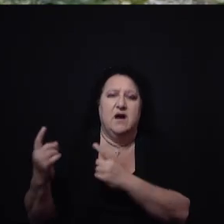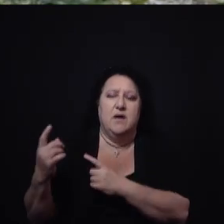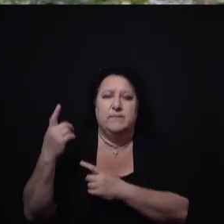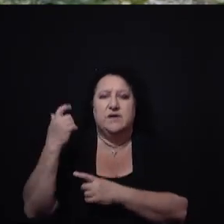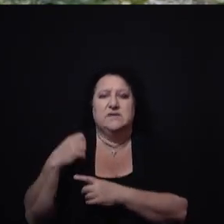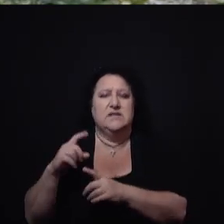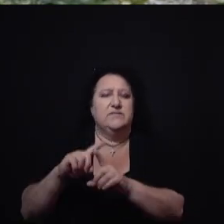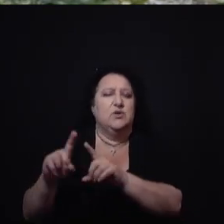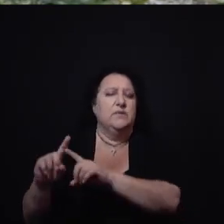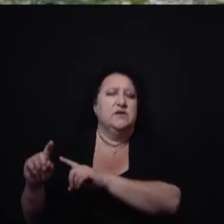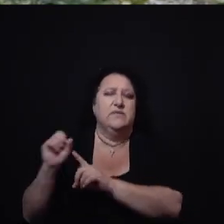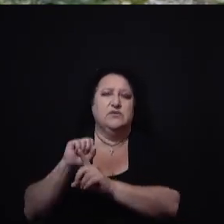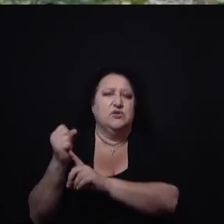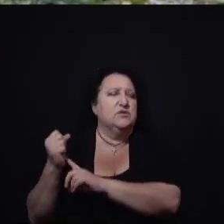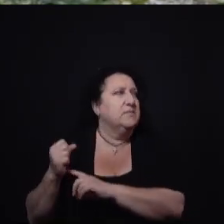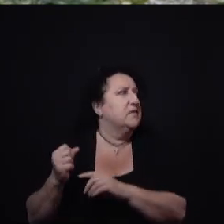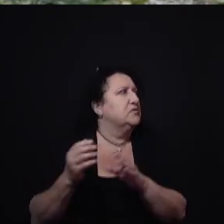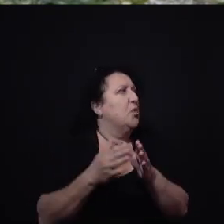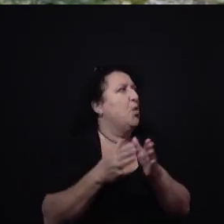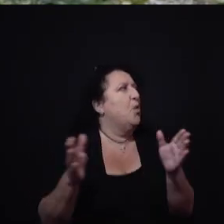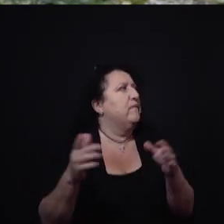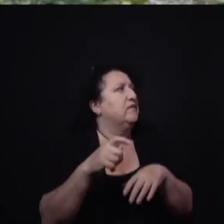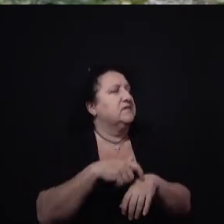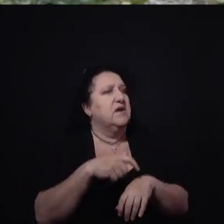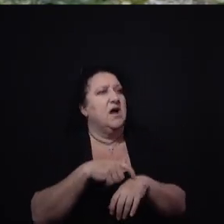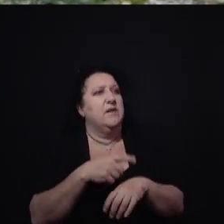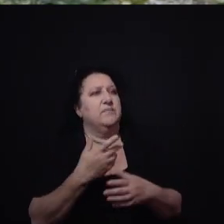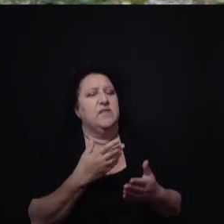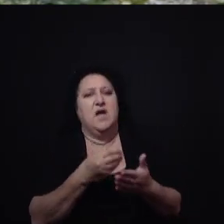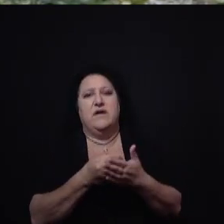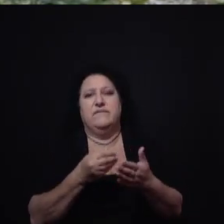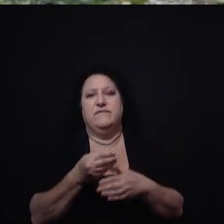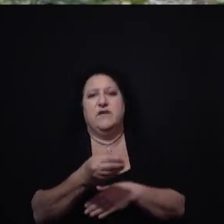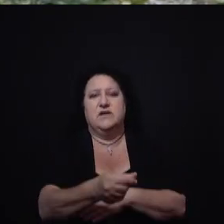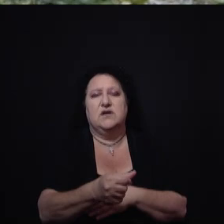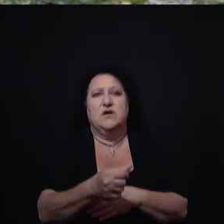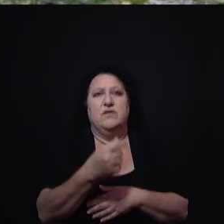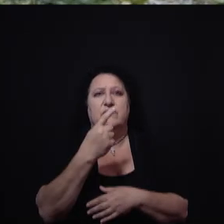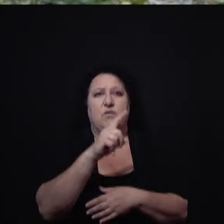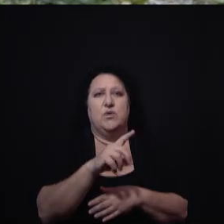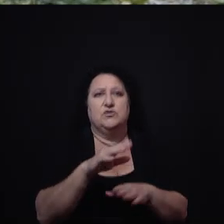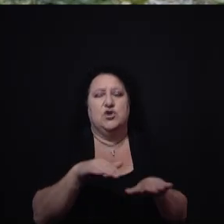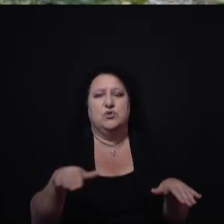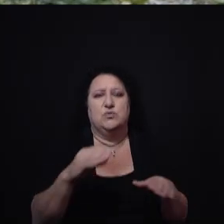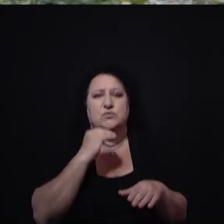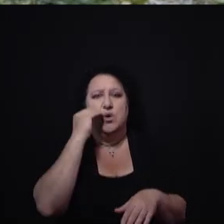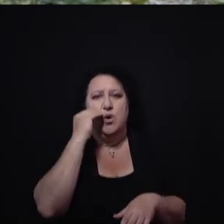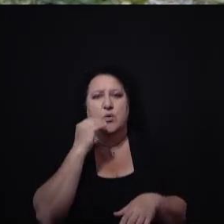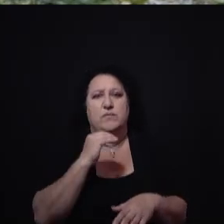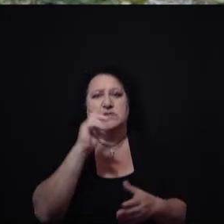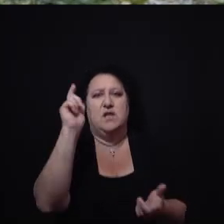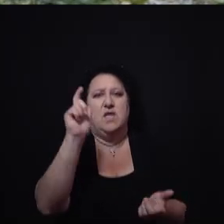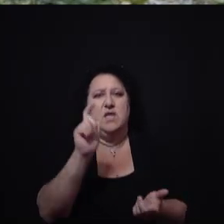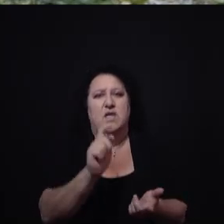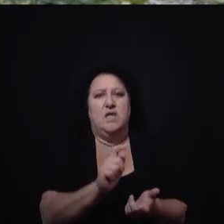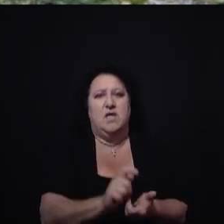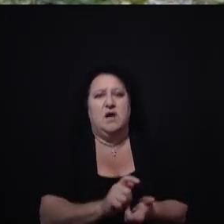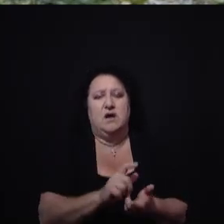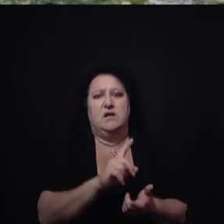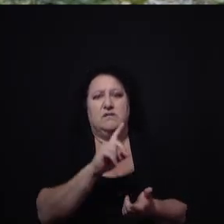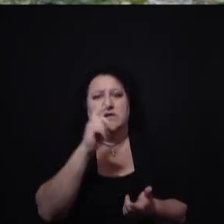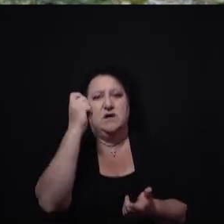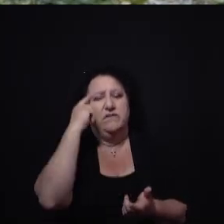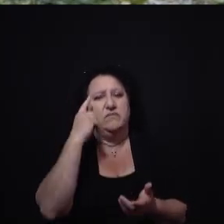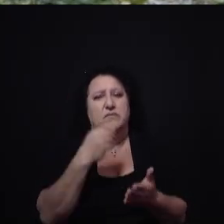Over time, federal and state funding for children's home is reducing, and it's possible